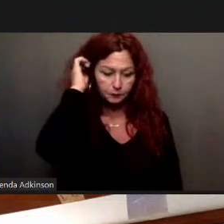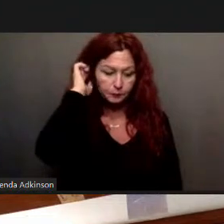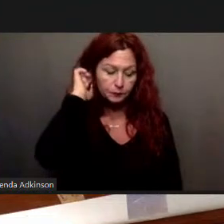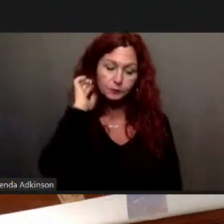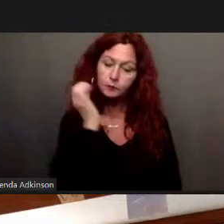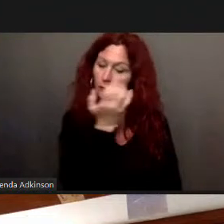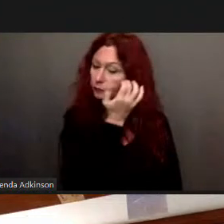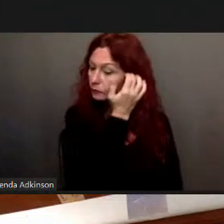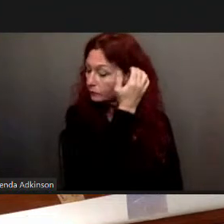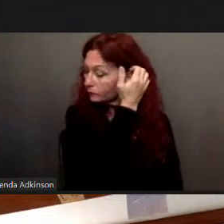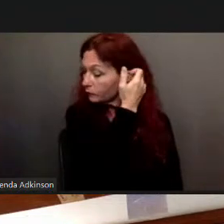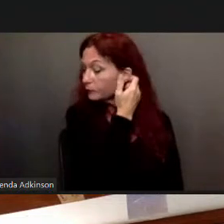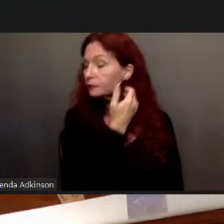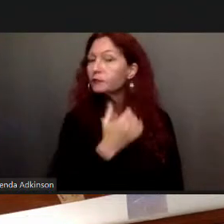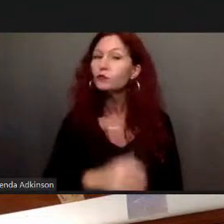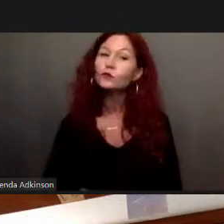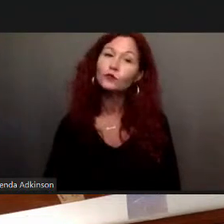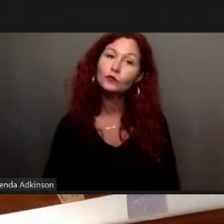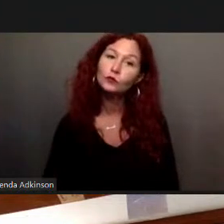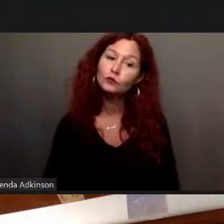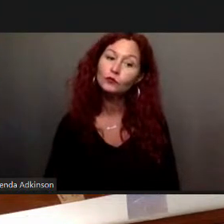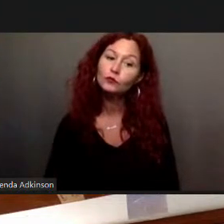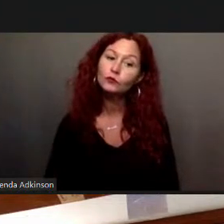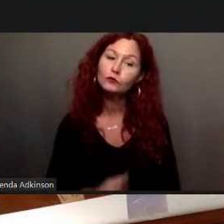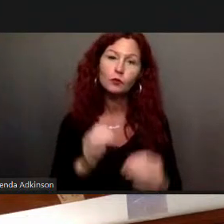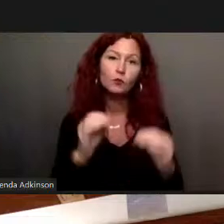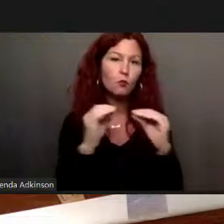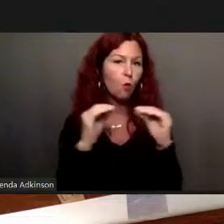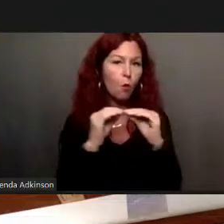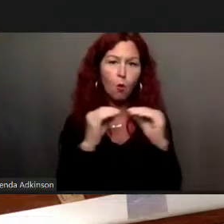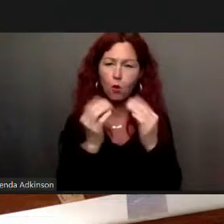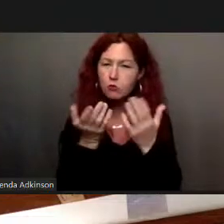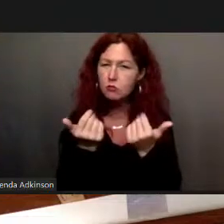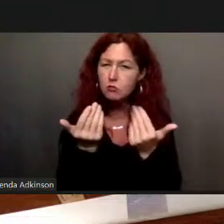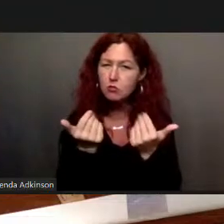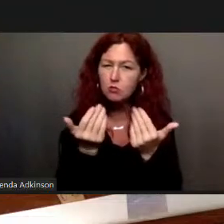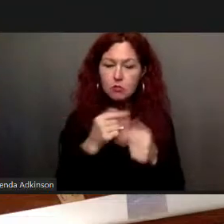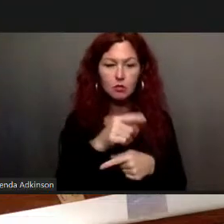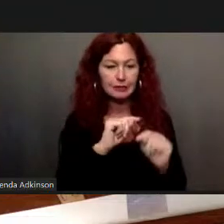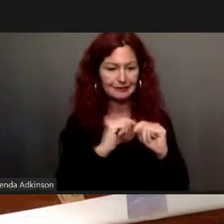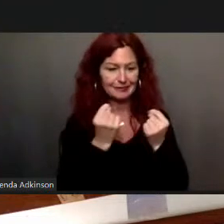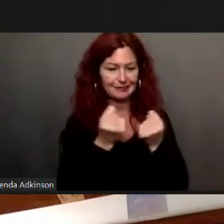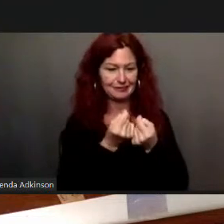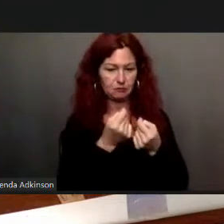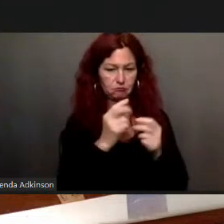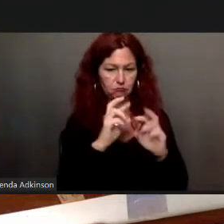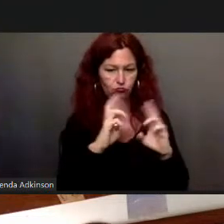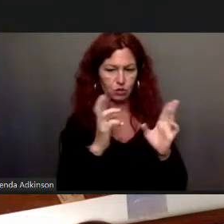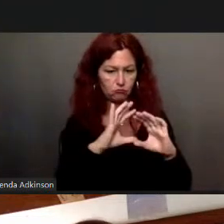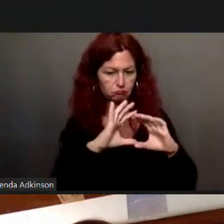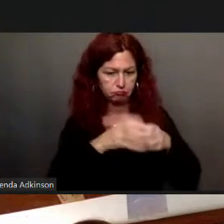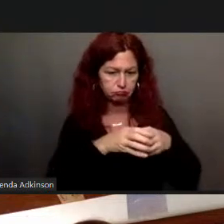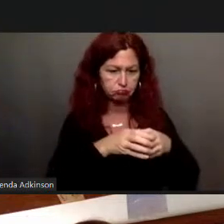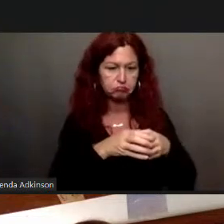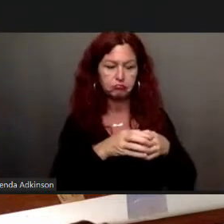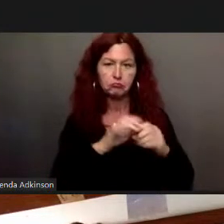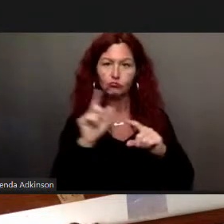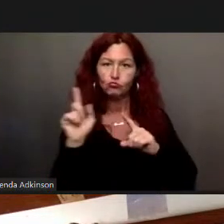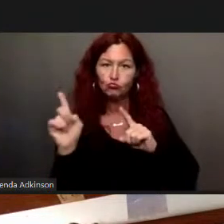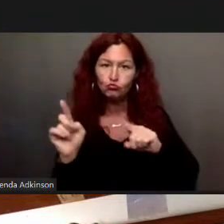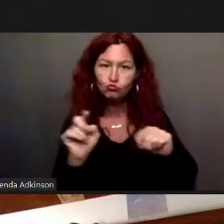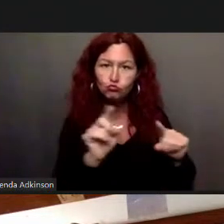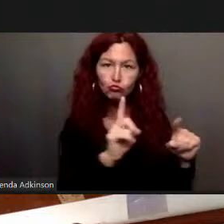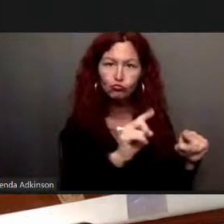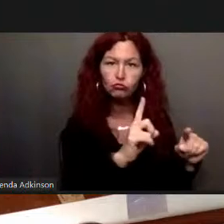as much detail as we can on the surge teams. Like, when will they be out? When will people start to see them? What will this